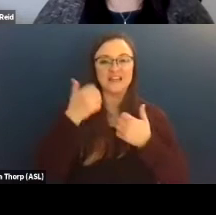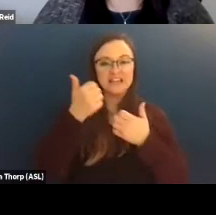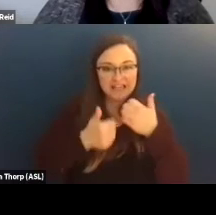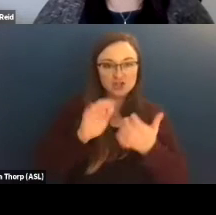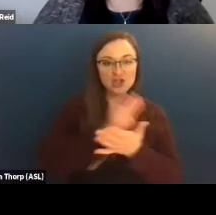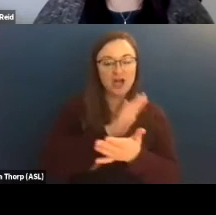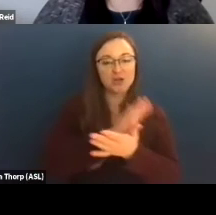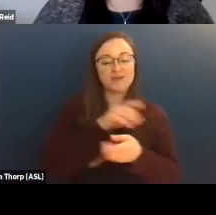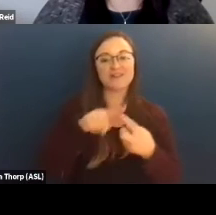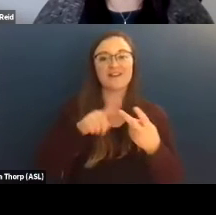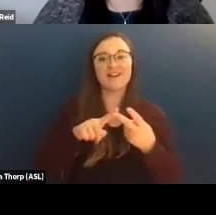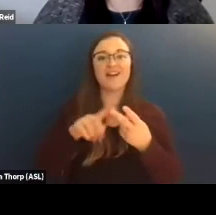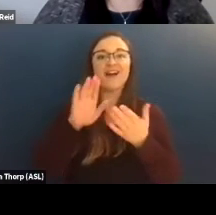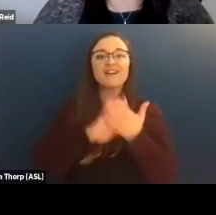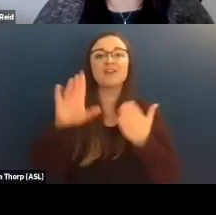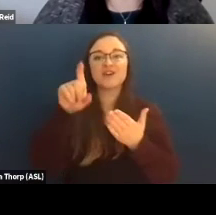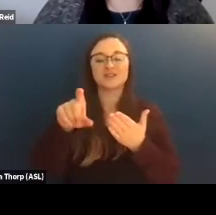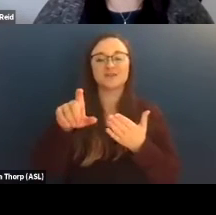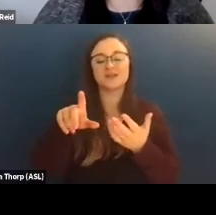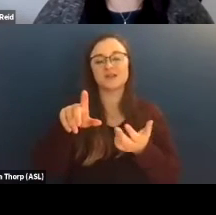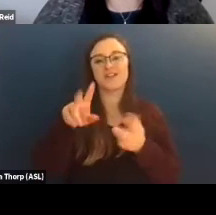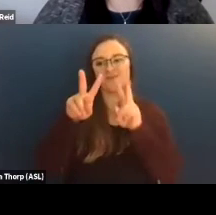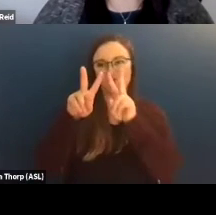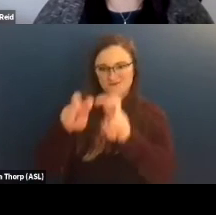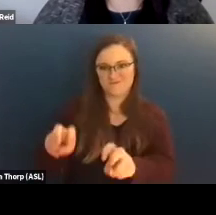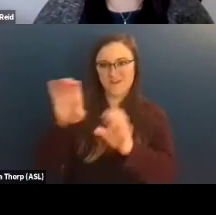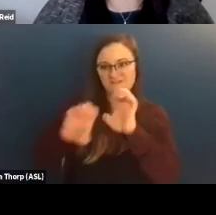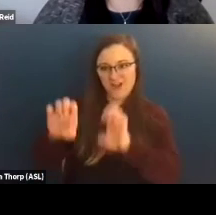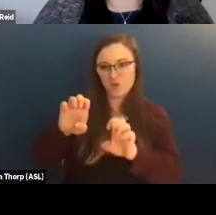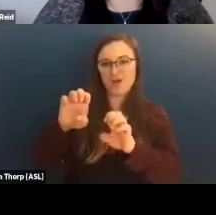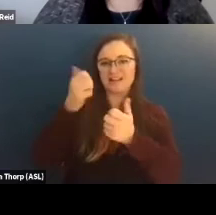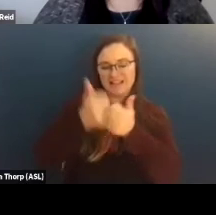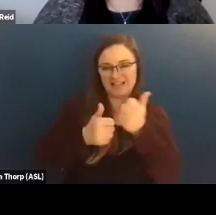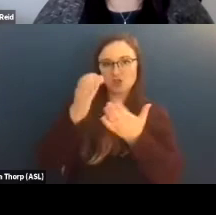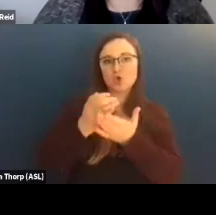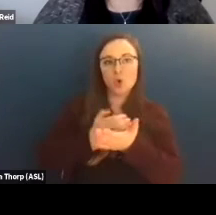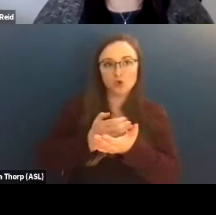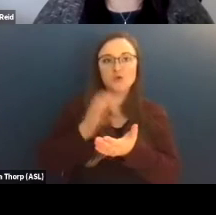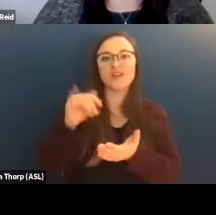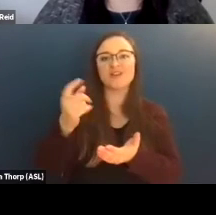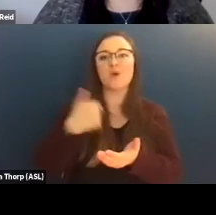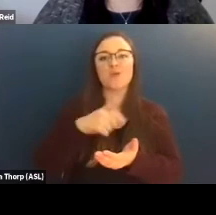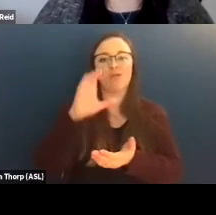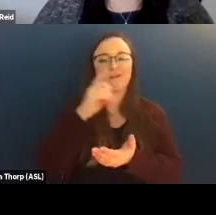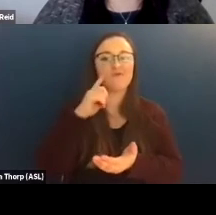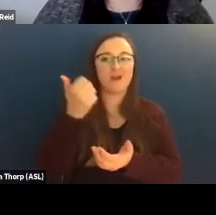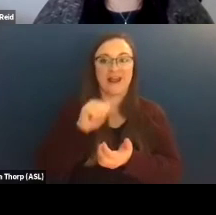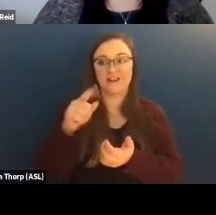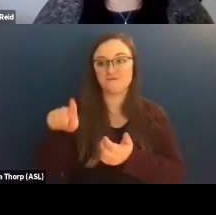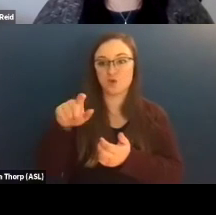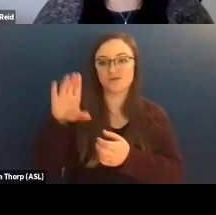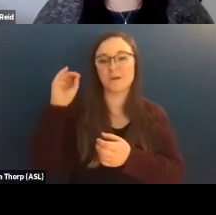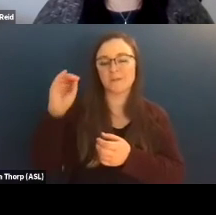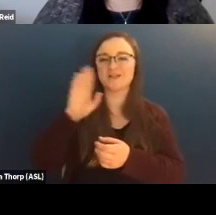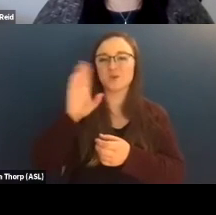it needs to be course by course evaluations. So those are what we're looking for any of the companies that transcript evaluations